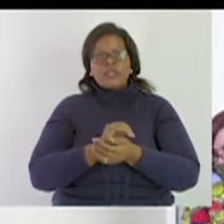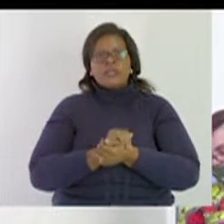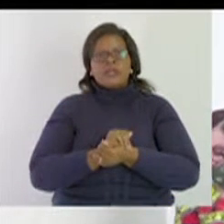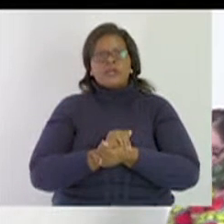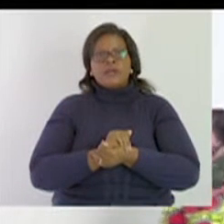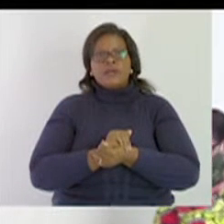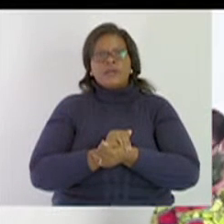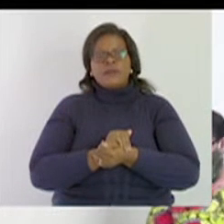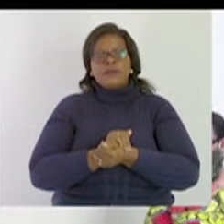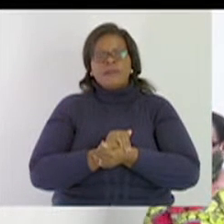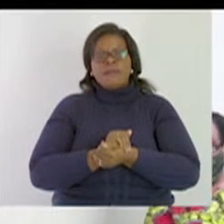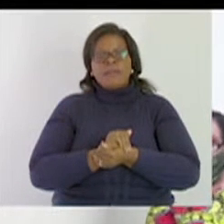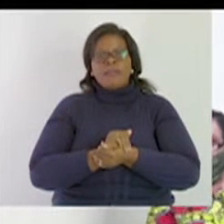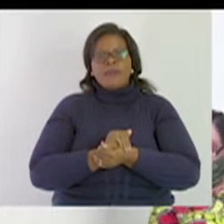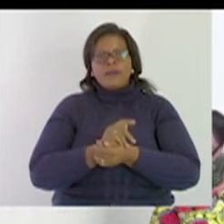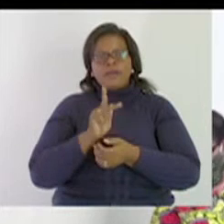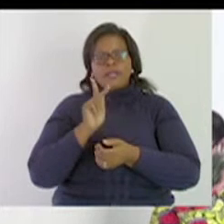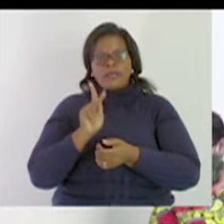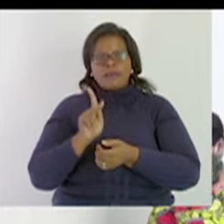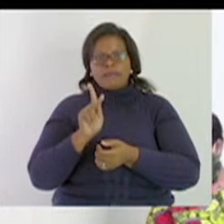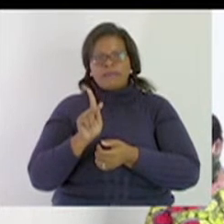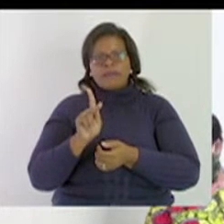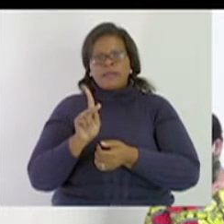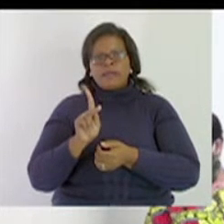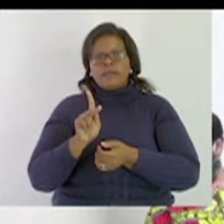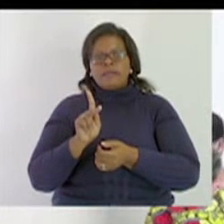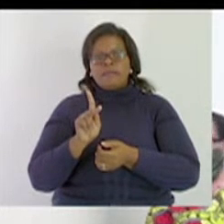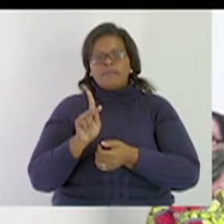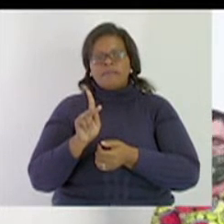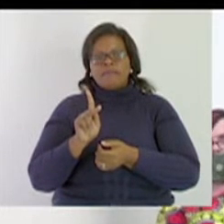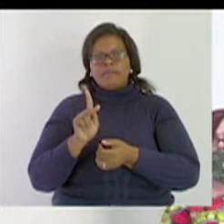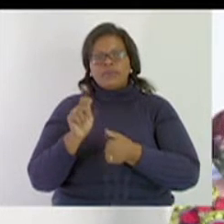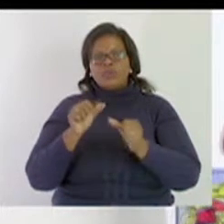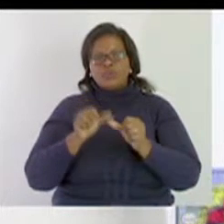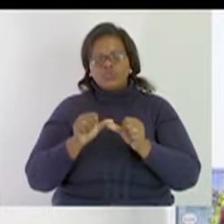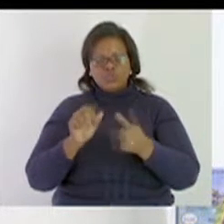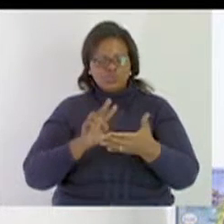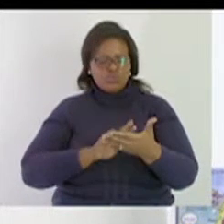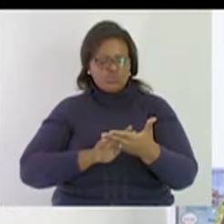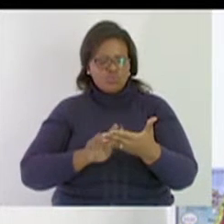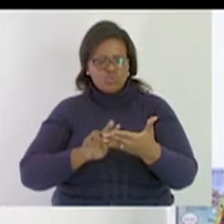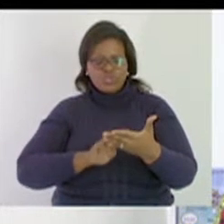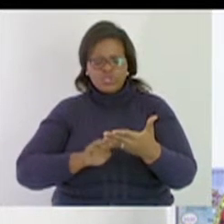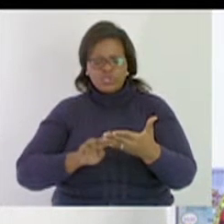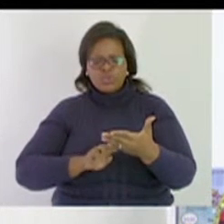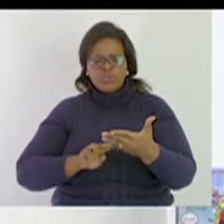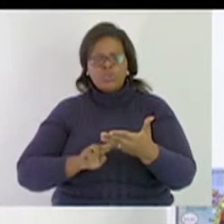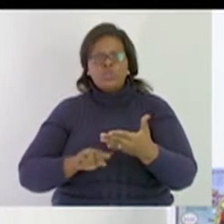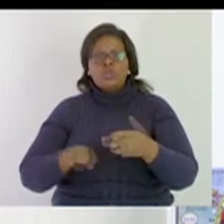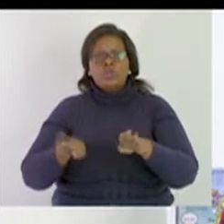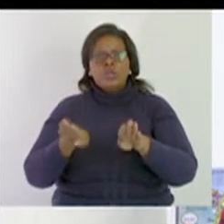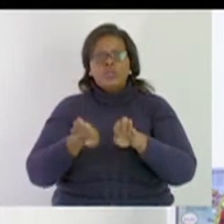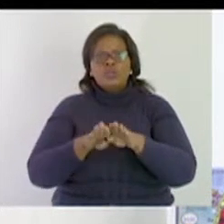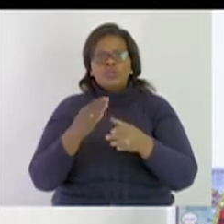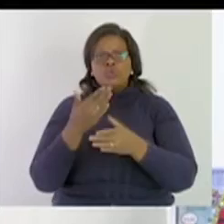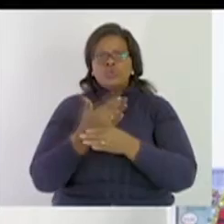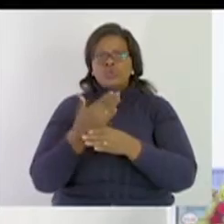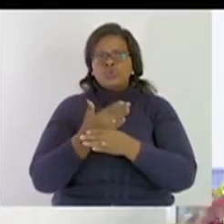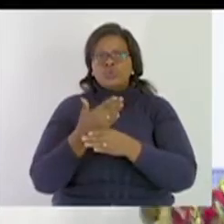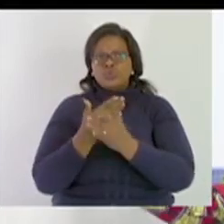And also, you have to read and keep on doing your schoolwork.